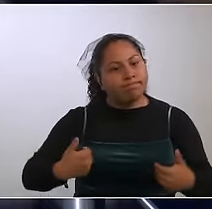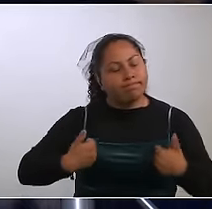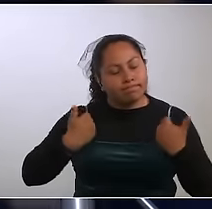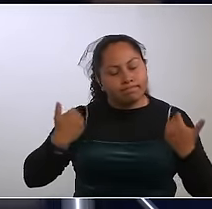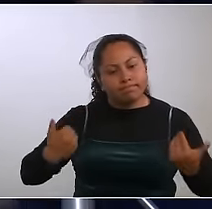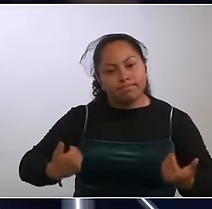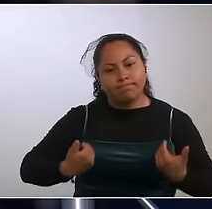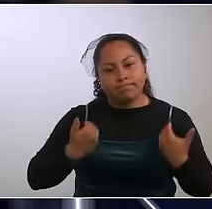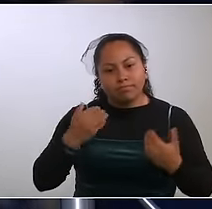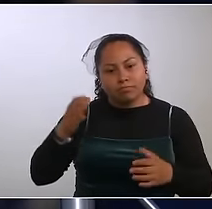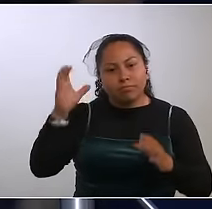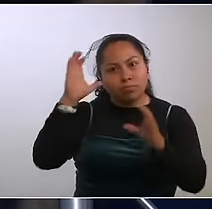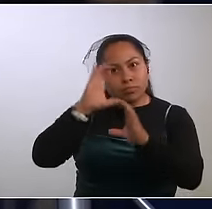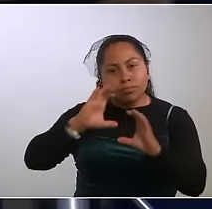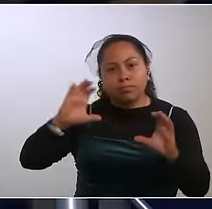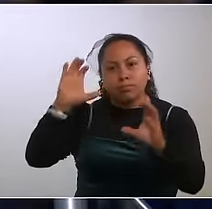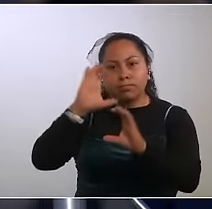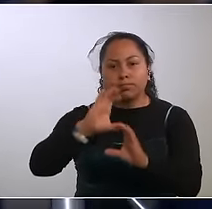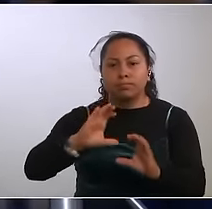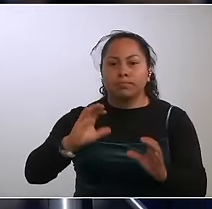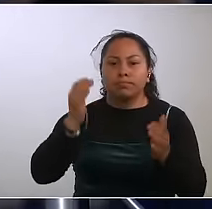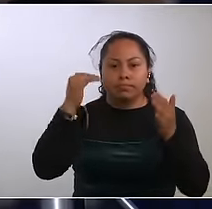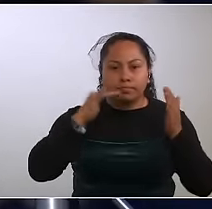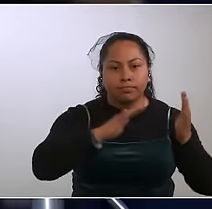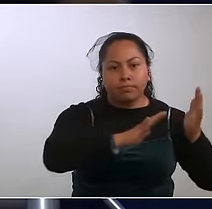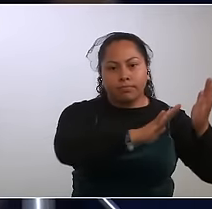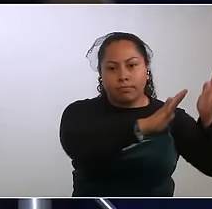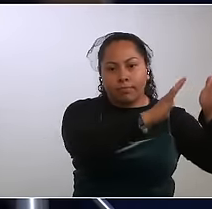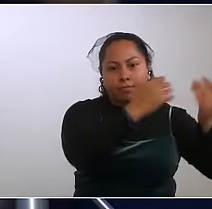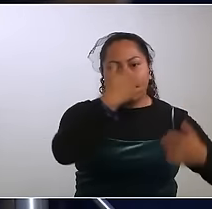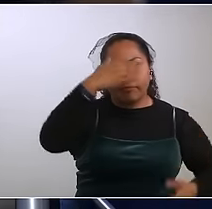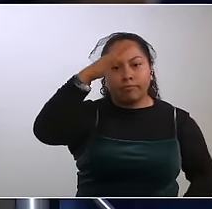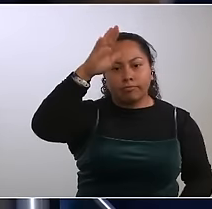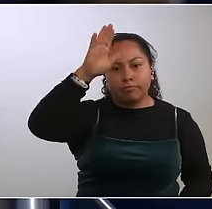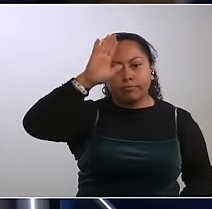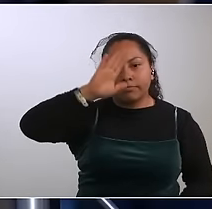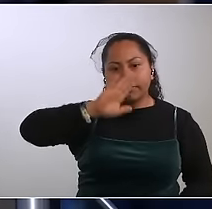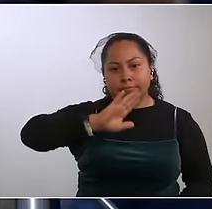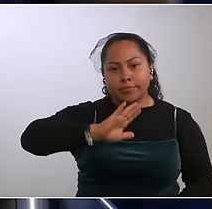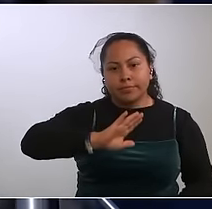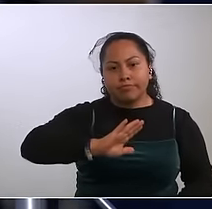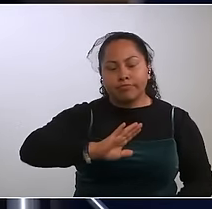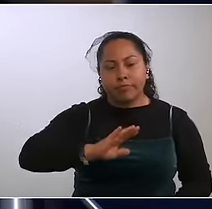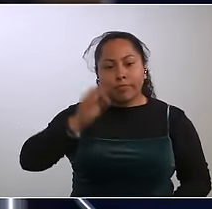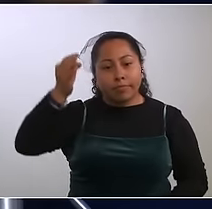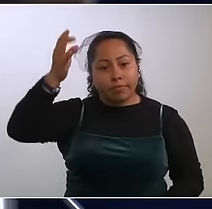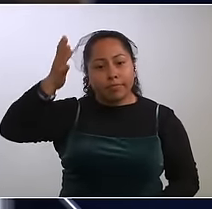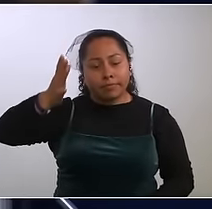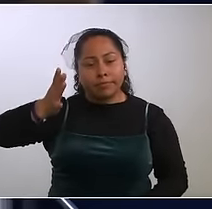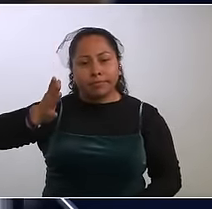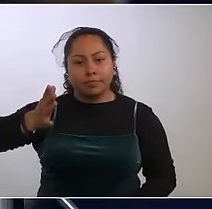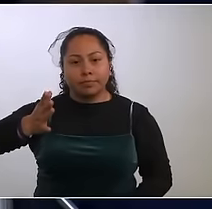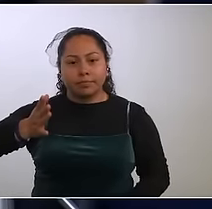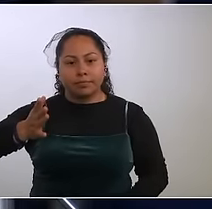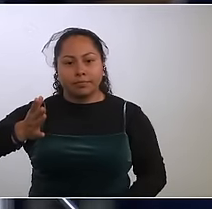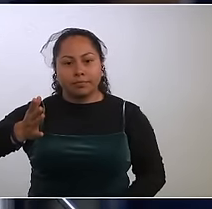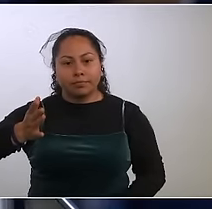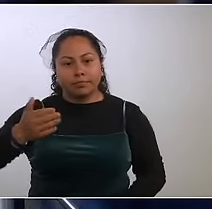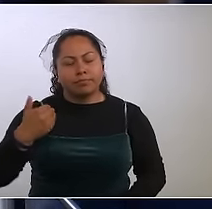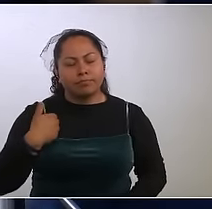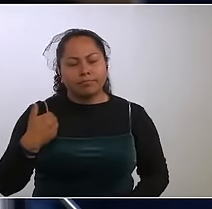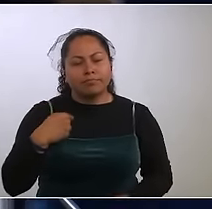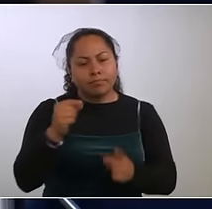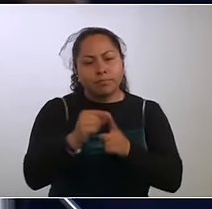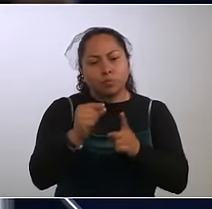to seek the presence of God and to humble ourselves before the Lord. Pastors, pastores, yo tengo una palabra